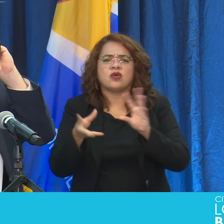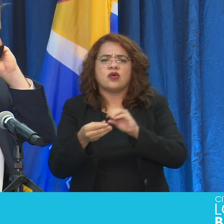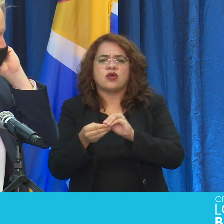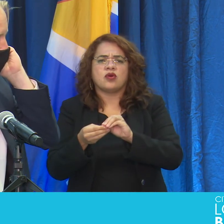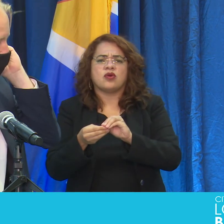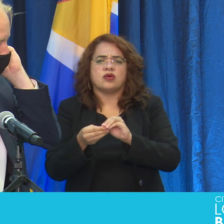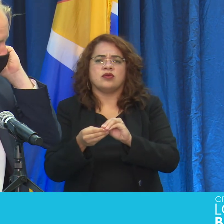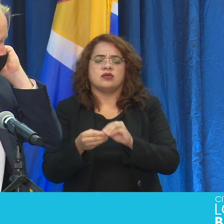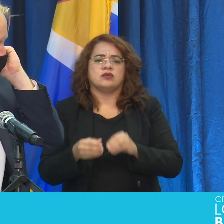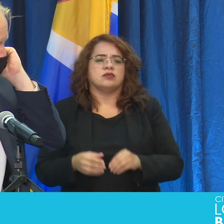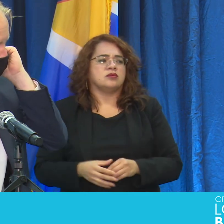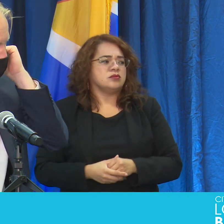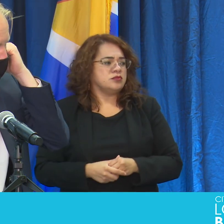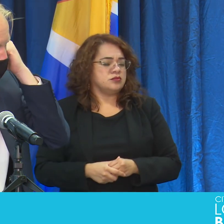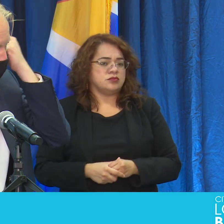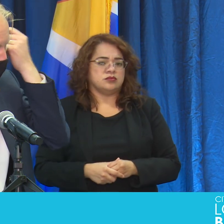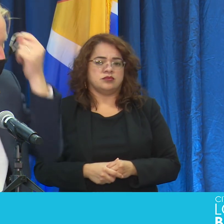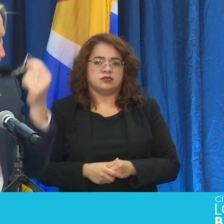Is it 10.5?